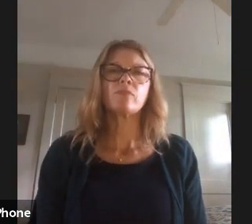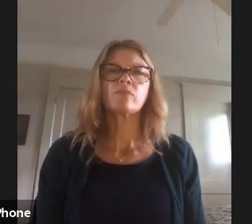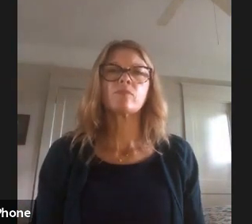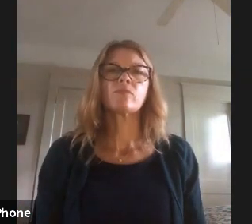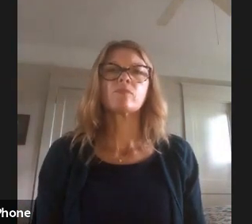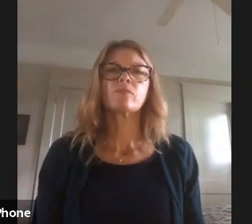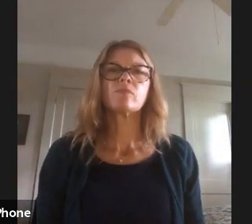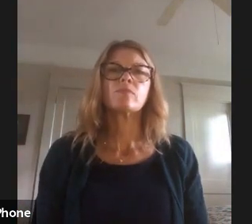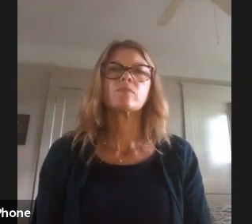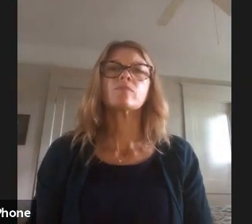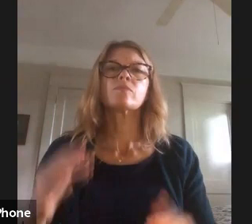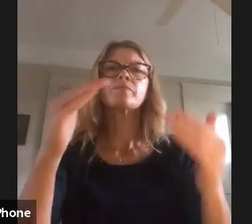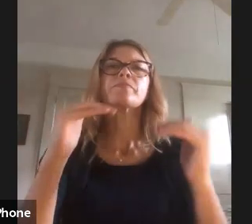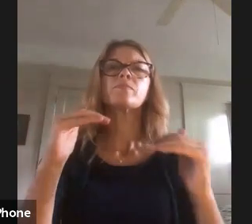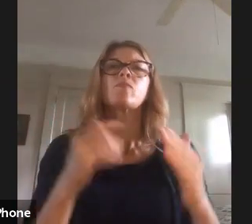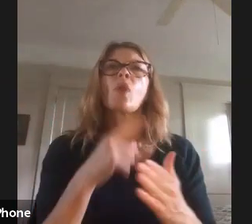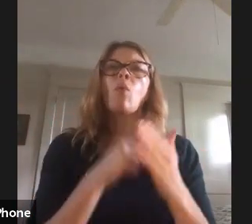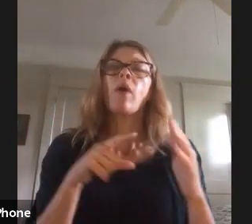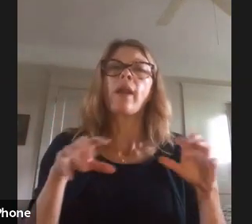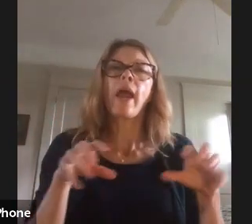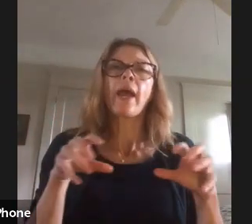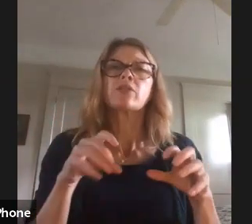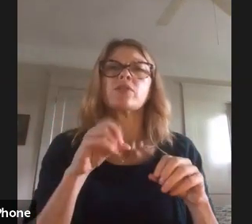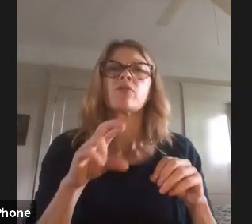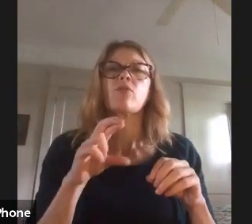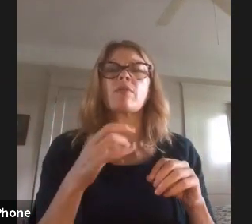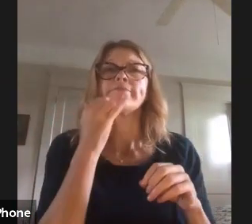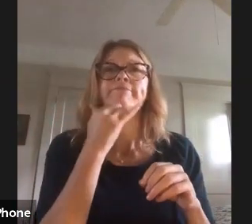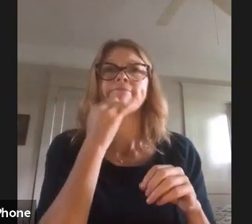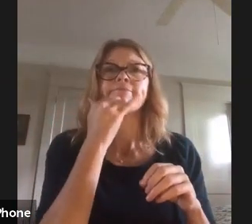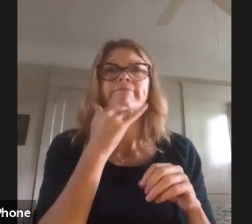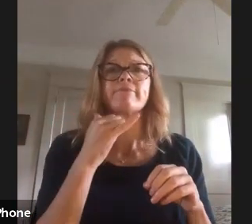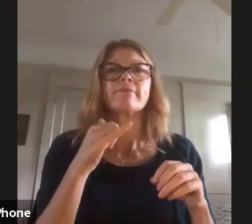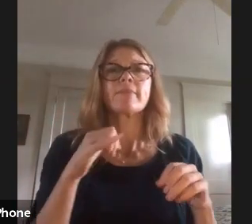What actions or failures to act need forgiveness?